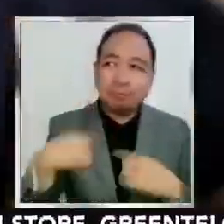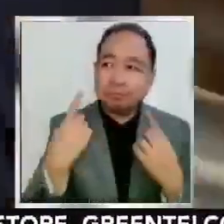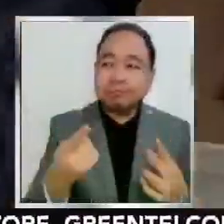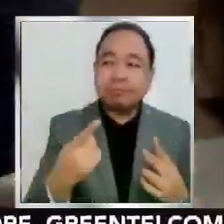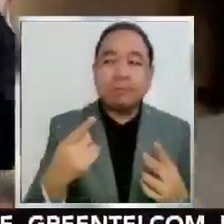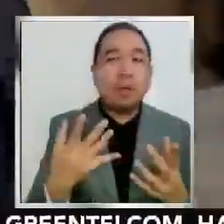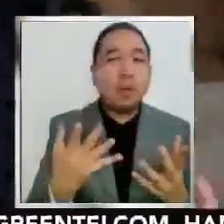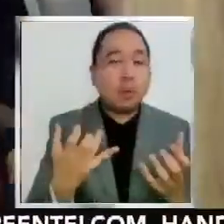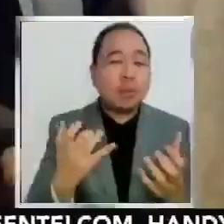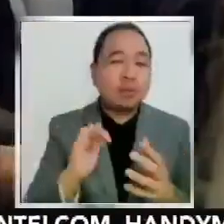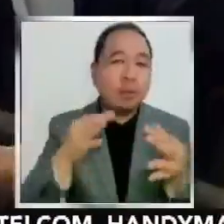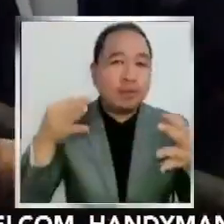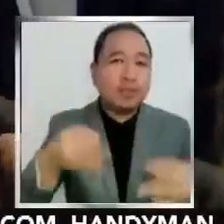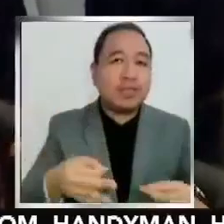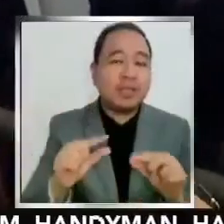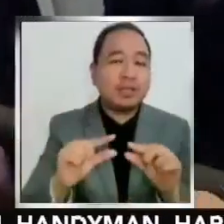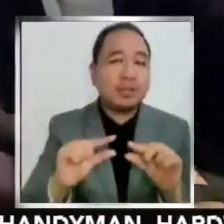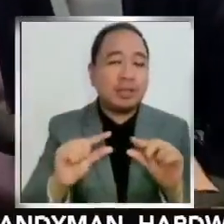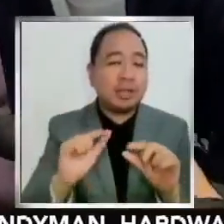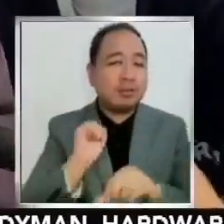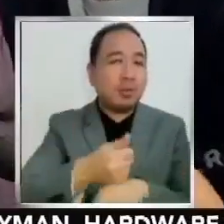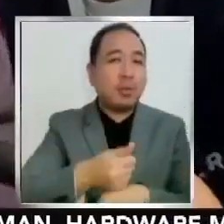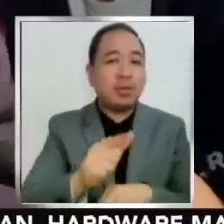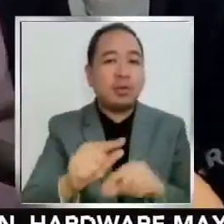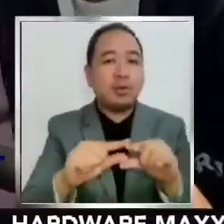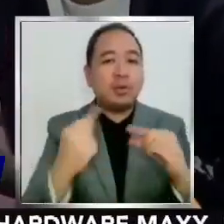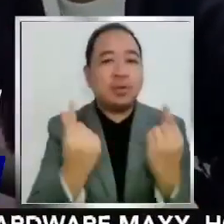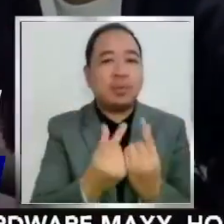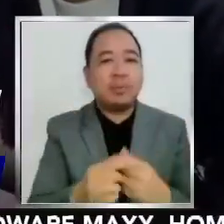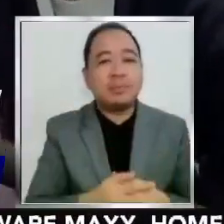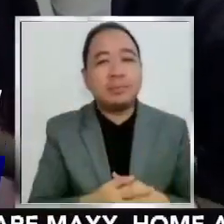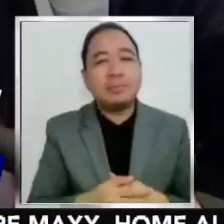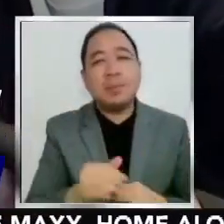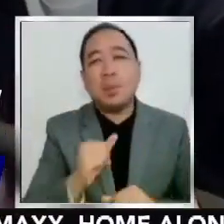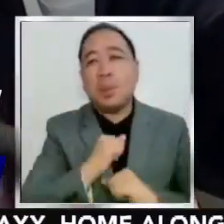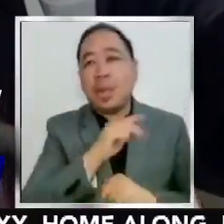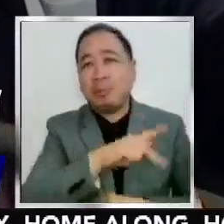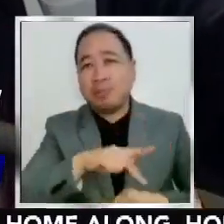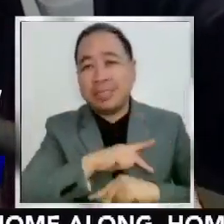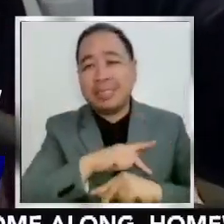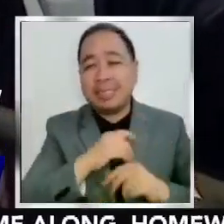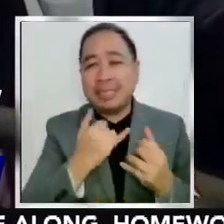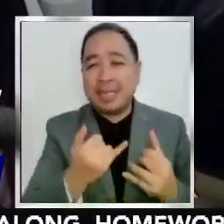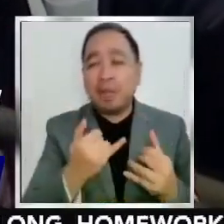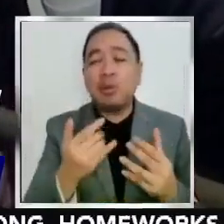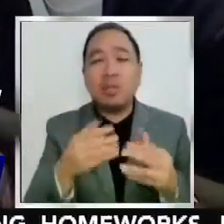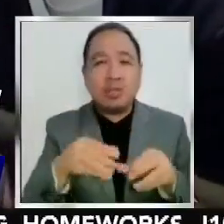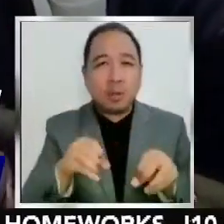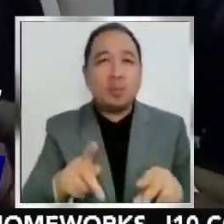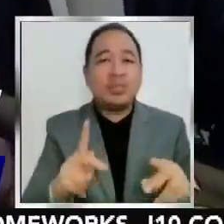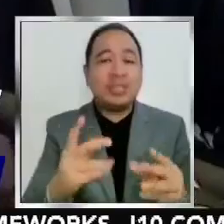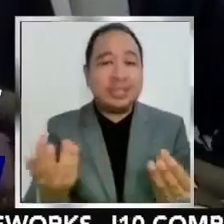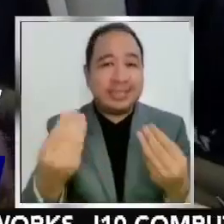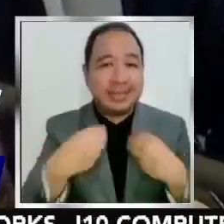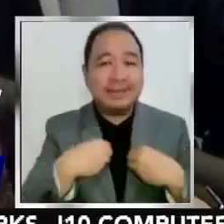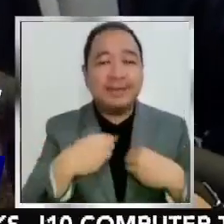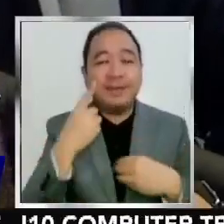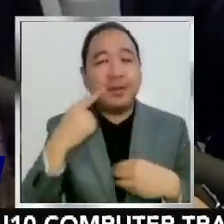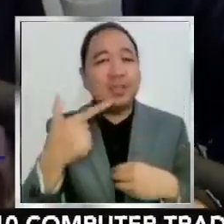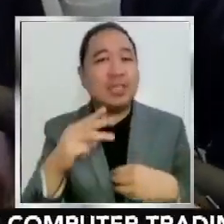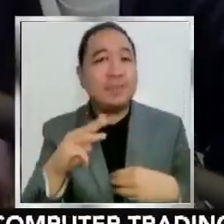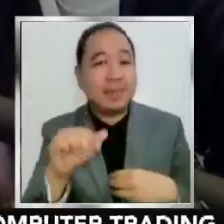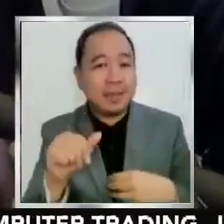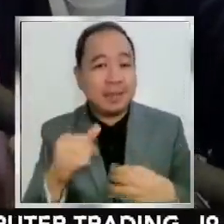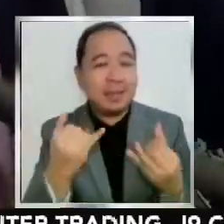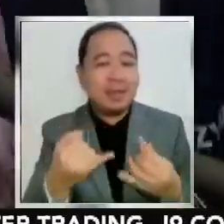launch ng kanilang grupo. We're very thankful for this opportunity na binigay na Sparkle Jimmy Artist Center. Finally, na-launch